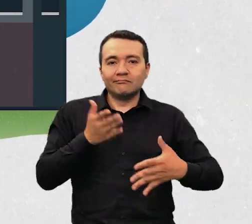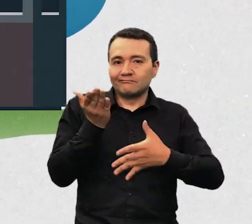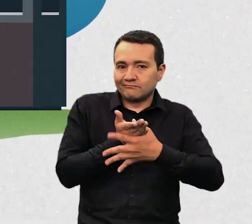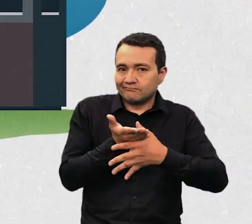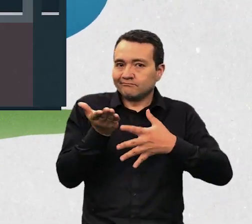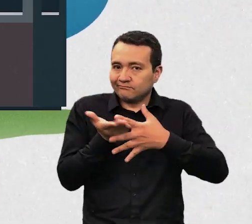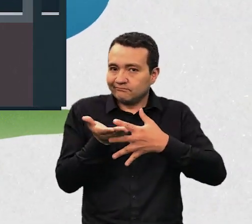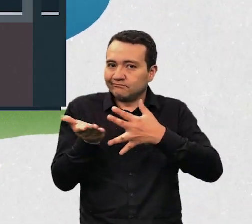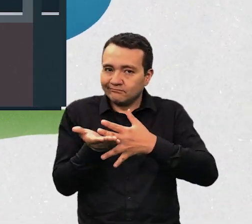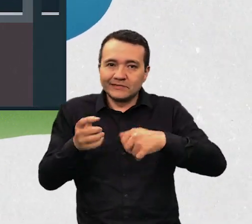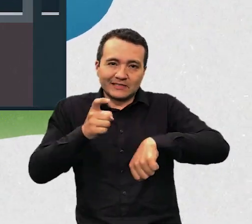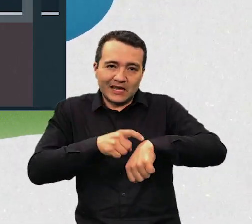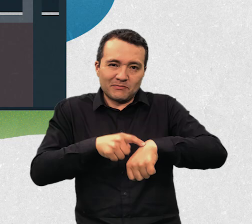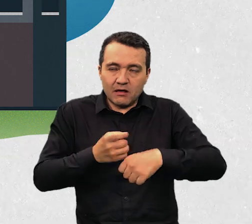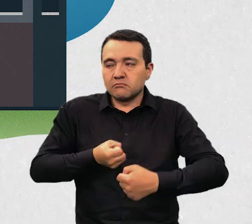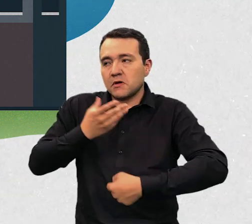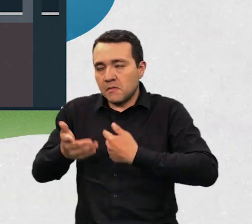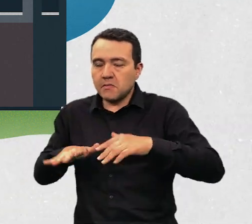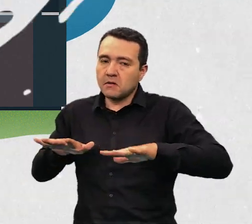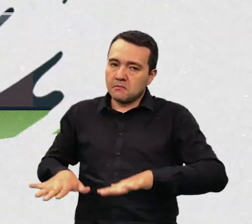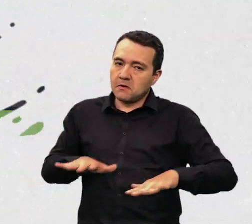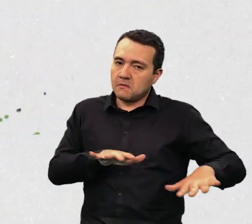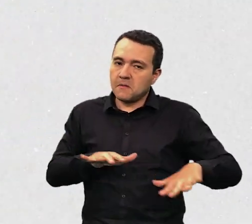is made, among others.